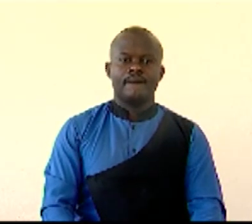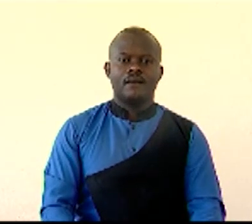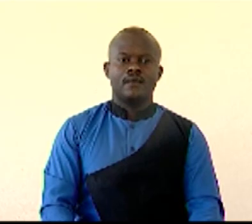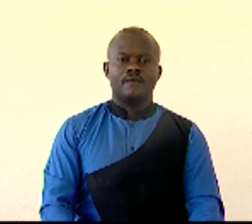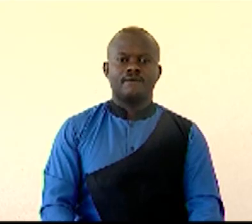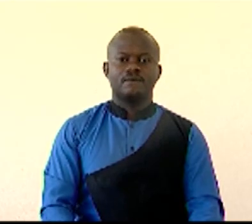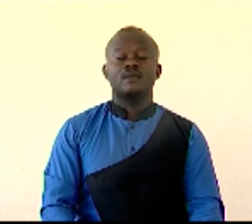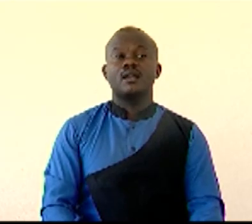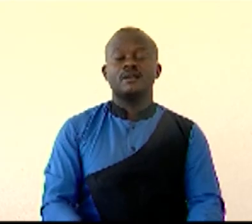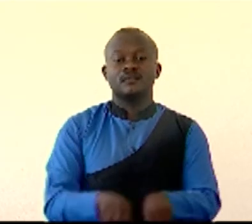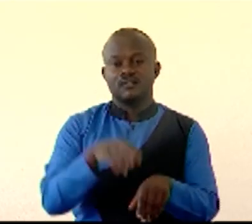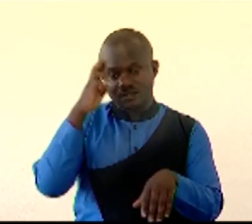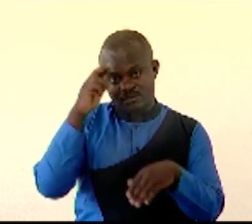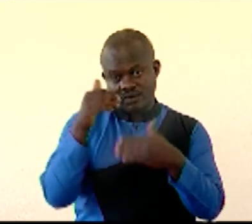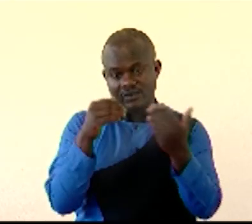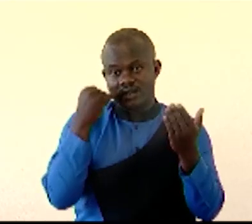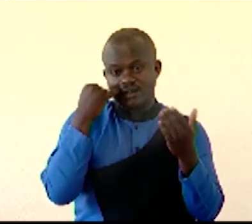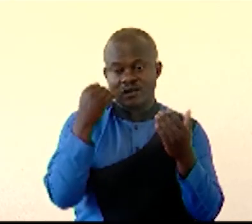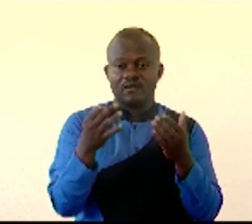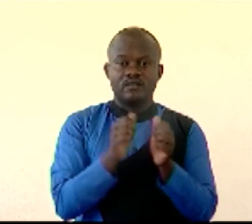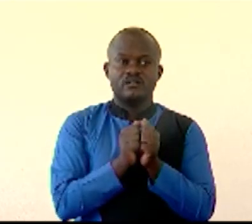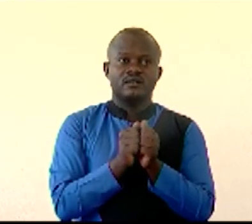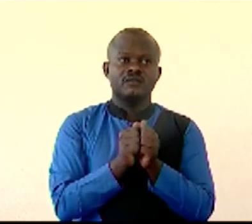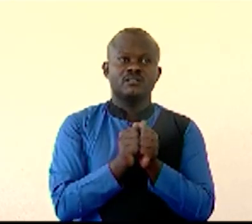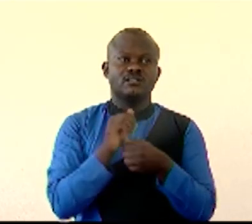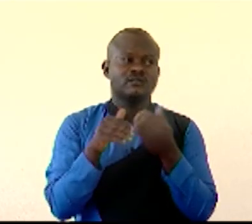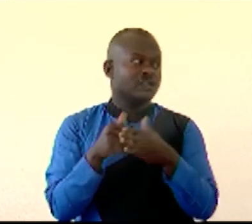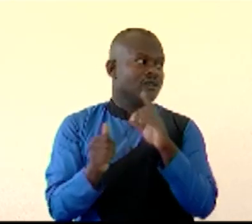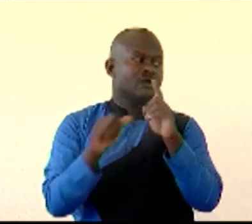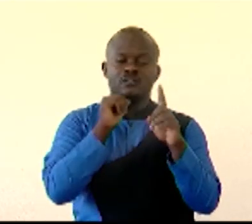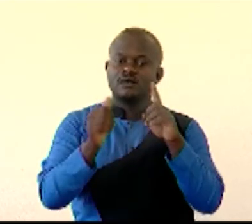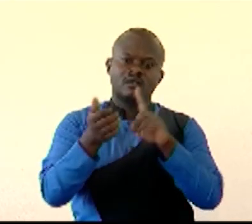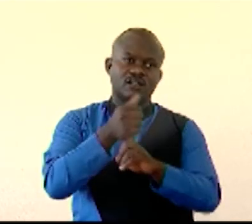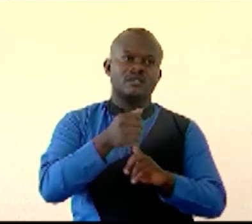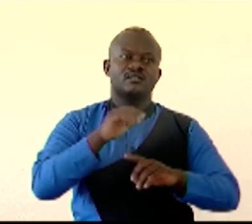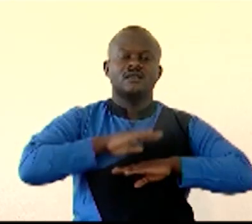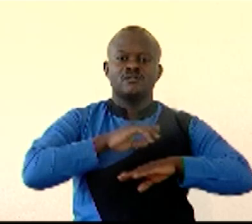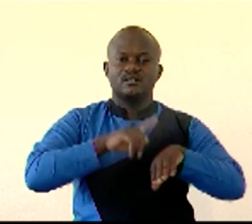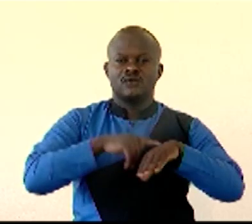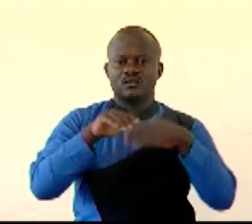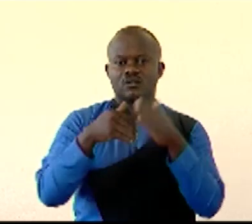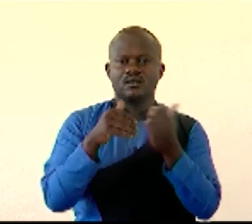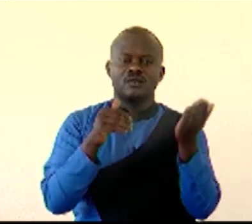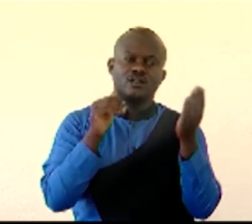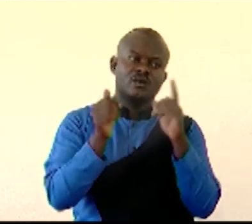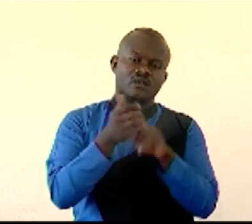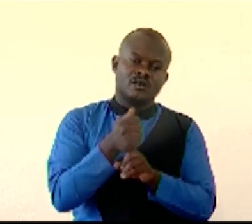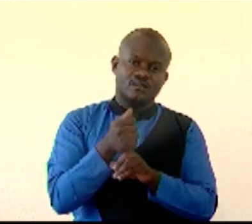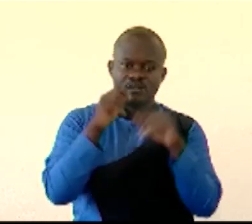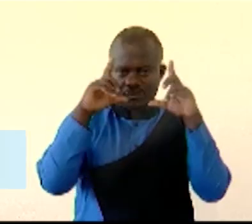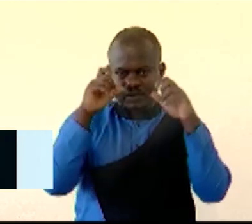me remind you that if you didn't get enough time to copy that, you take a